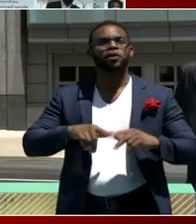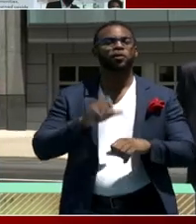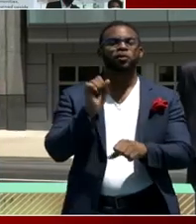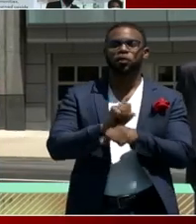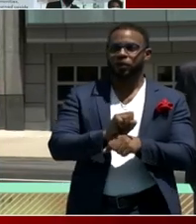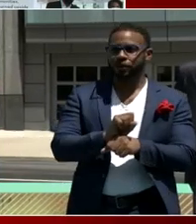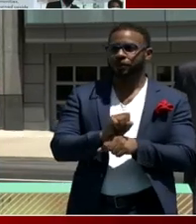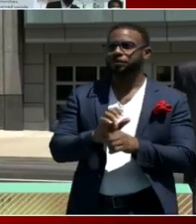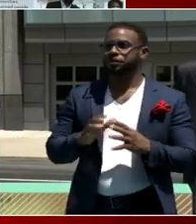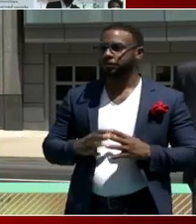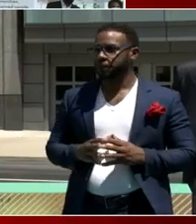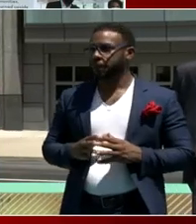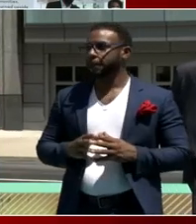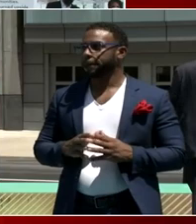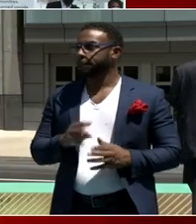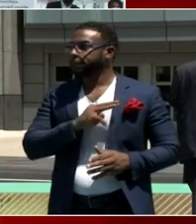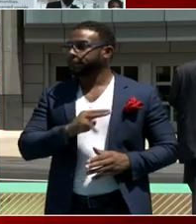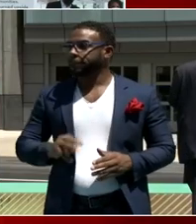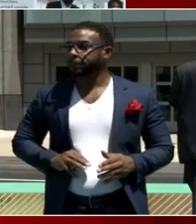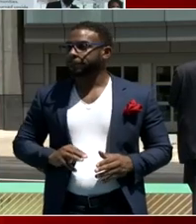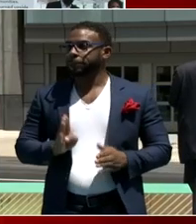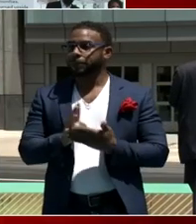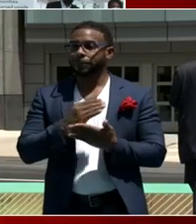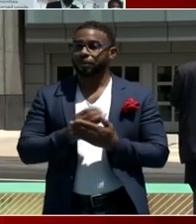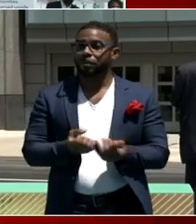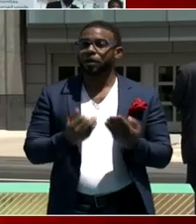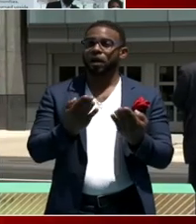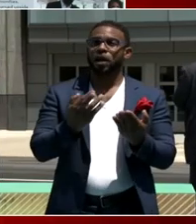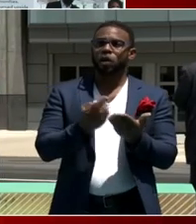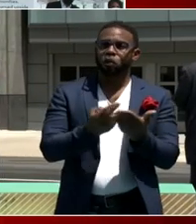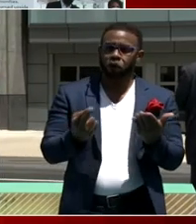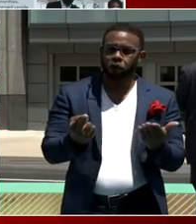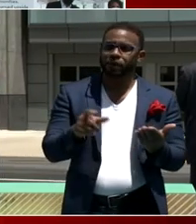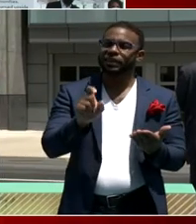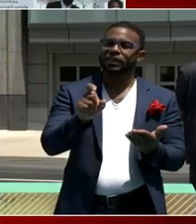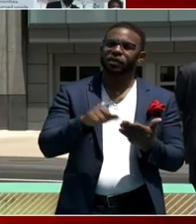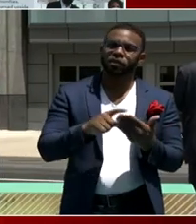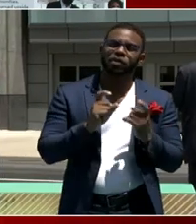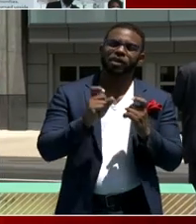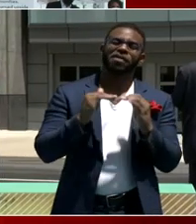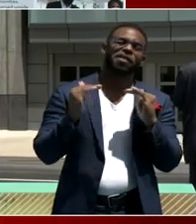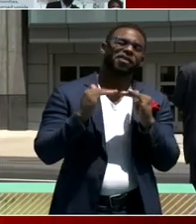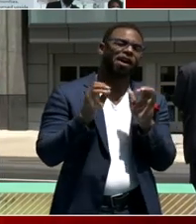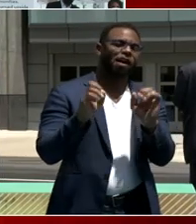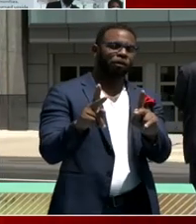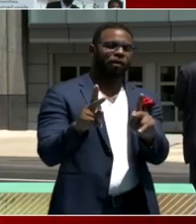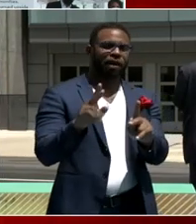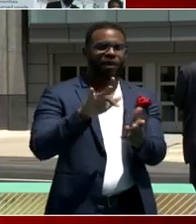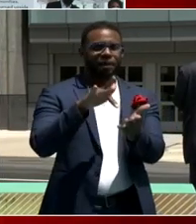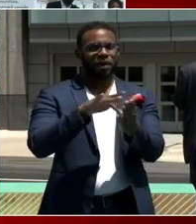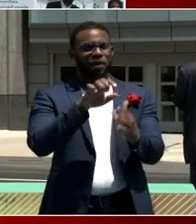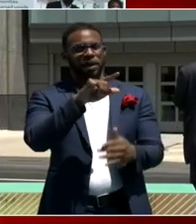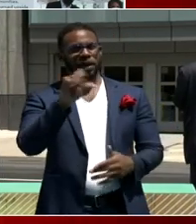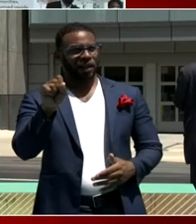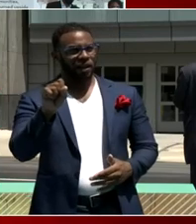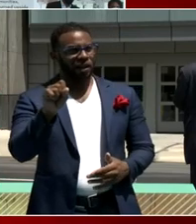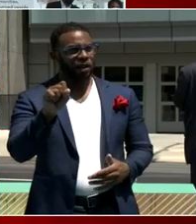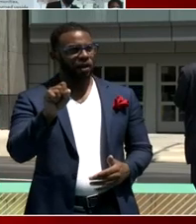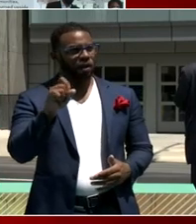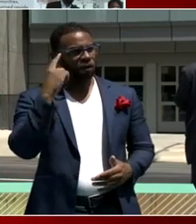work. Mayor Bowser's budget provides the resources needed to give a fair shot at the middle class